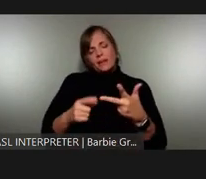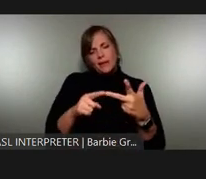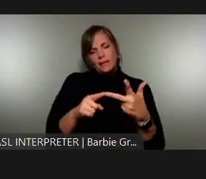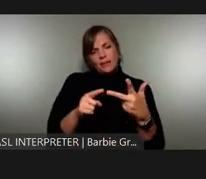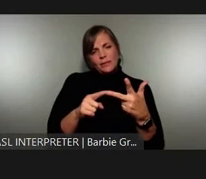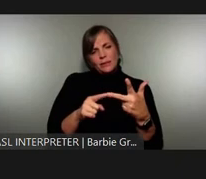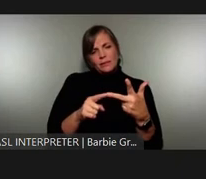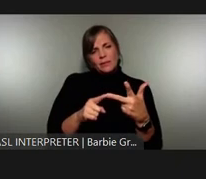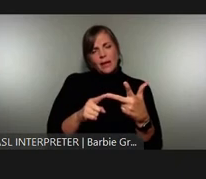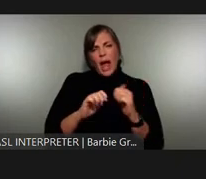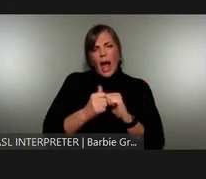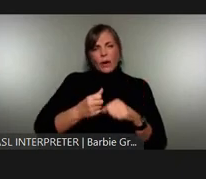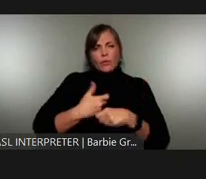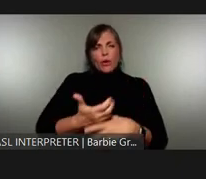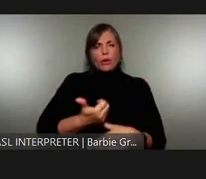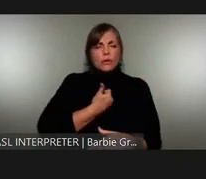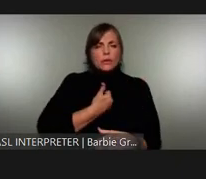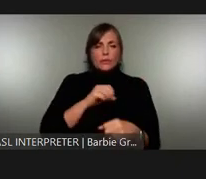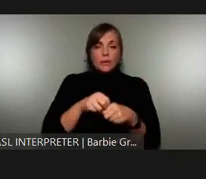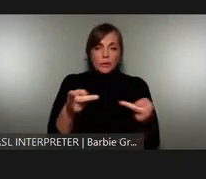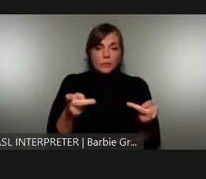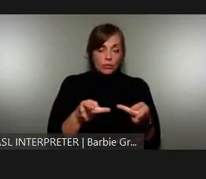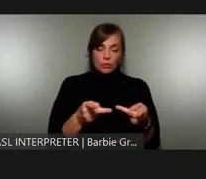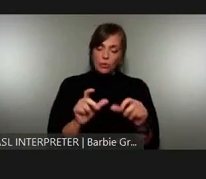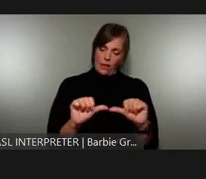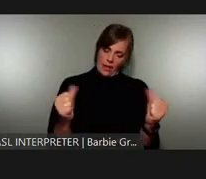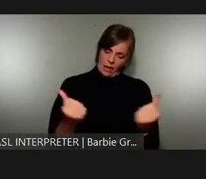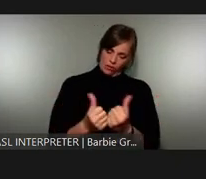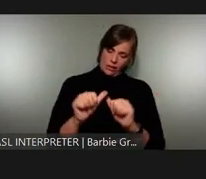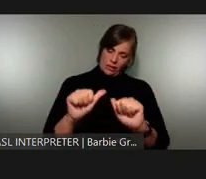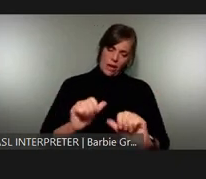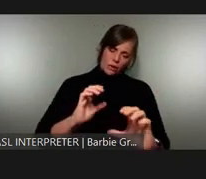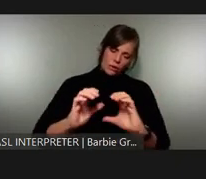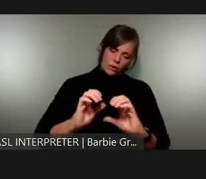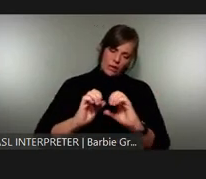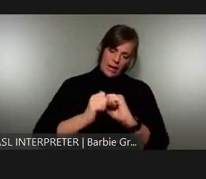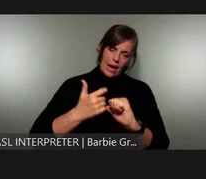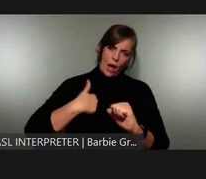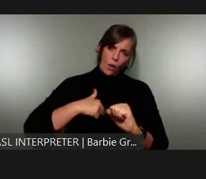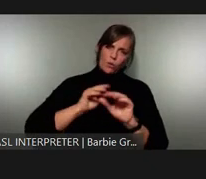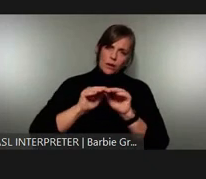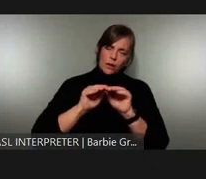put ourselves in a position that the agency is able to communicate